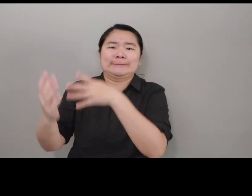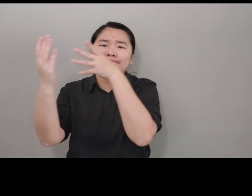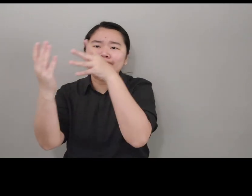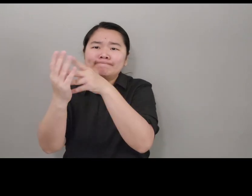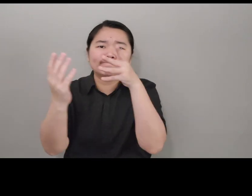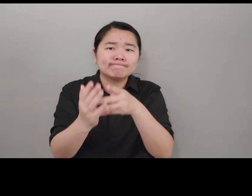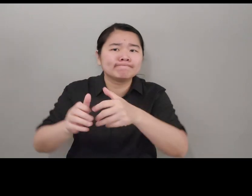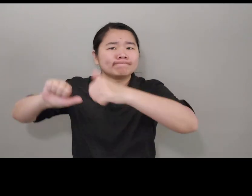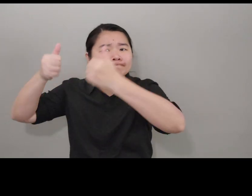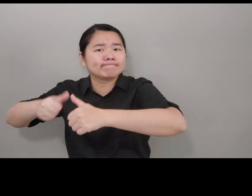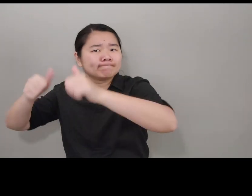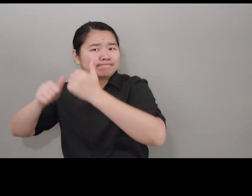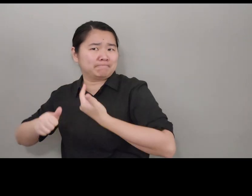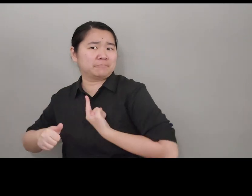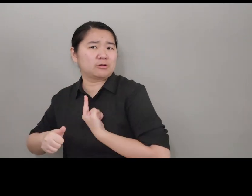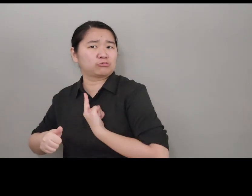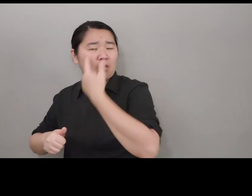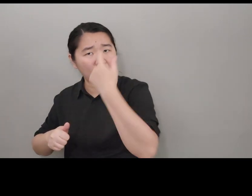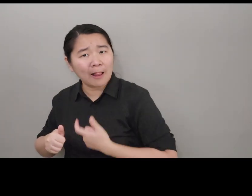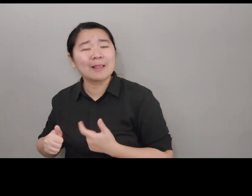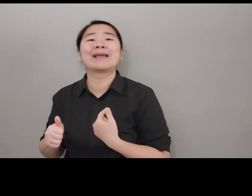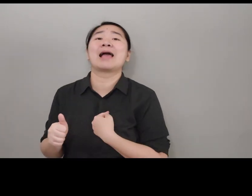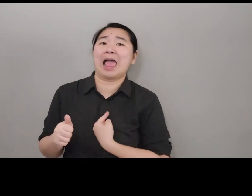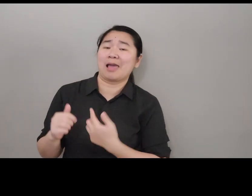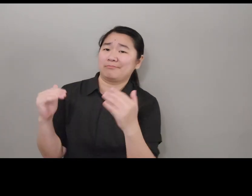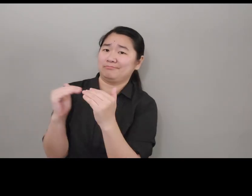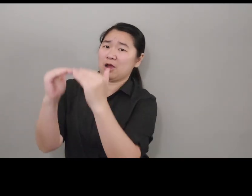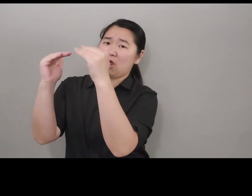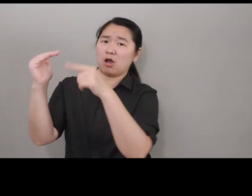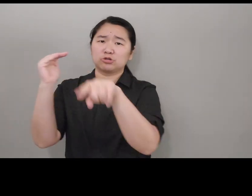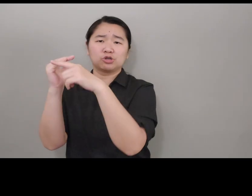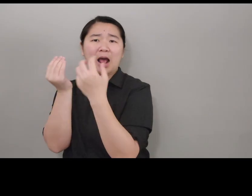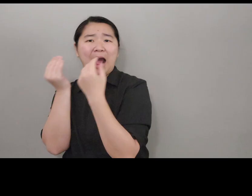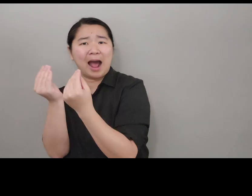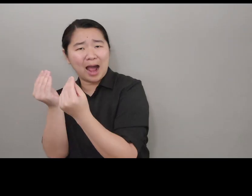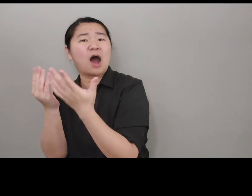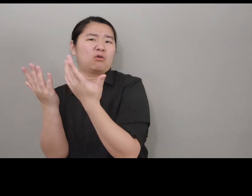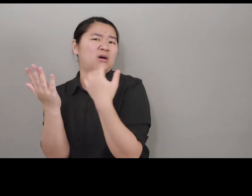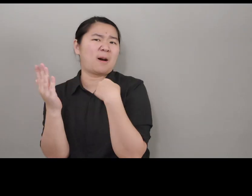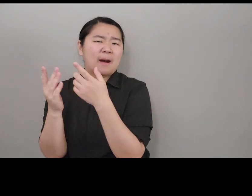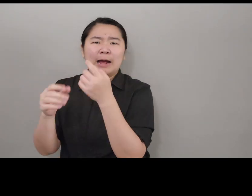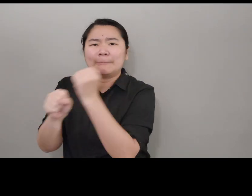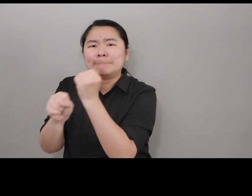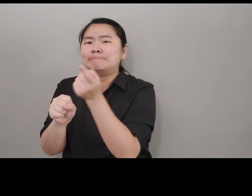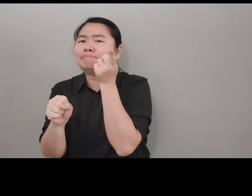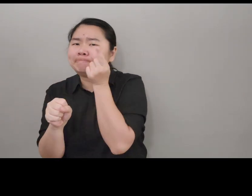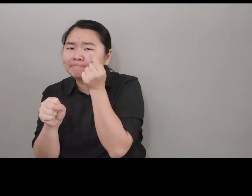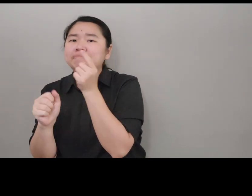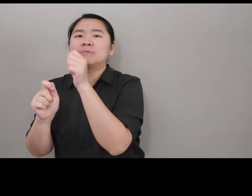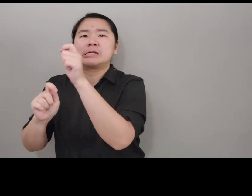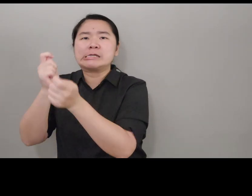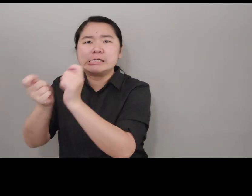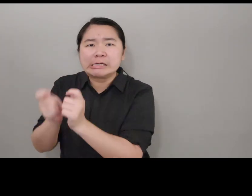Barrier Break, has been one of those organizations that does manual testing for a large number of customers. But over the last couple of years, we've